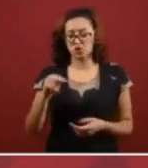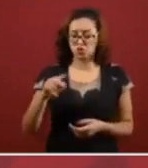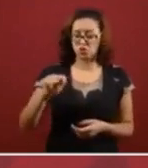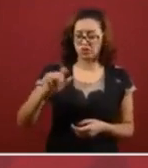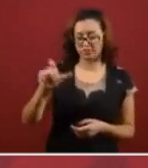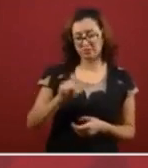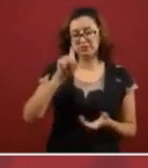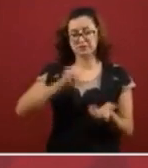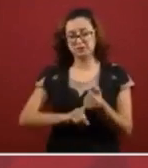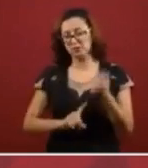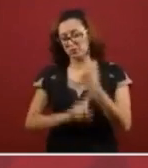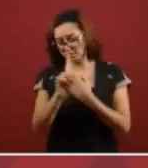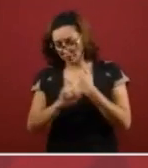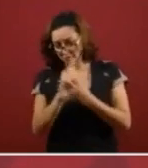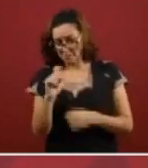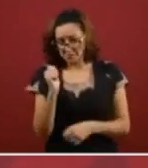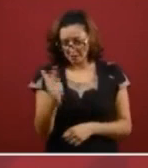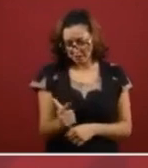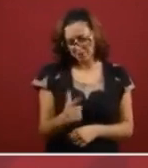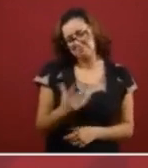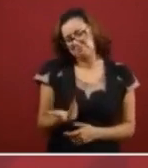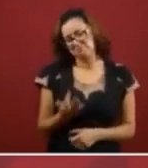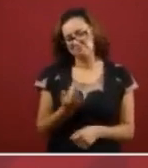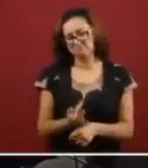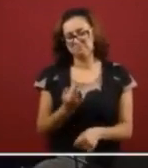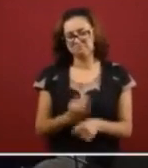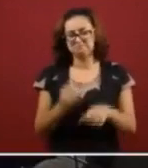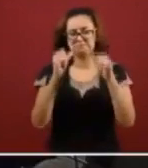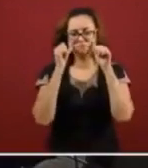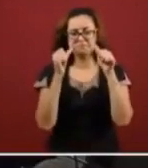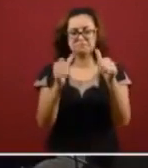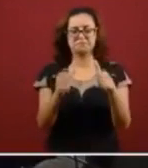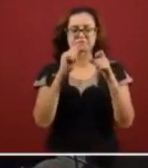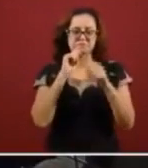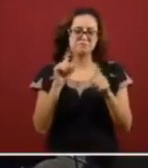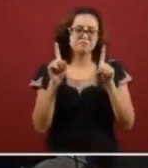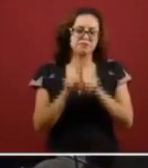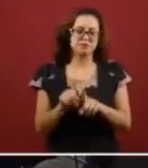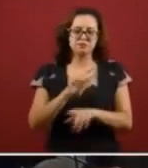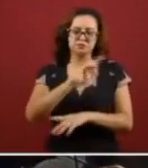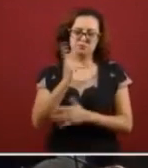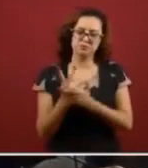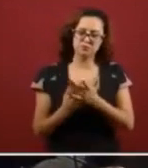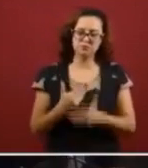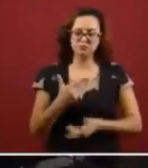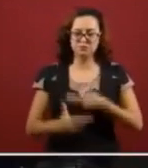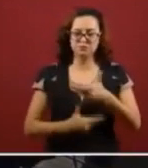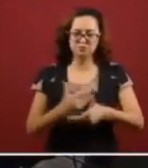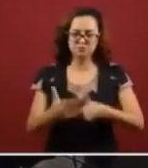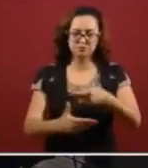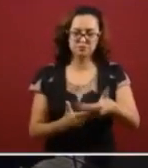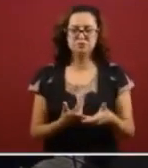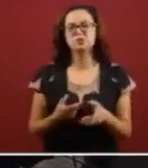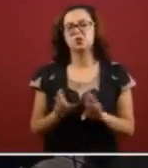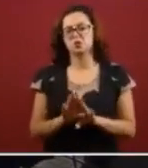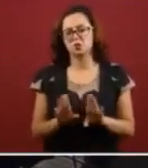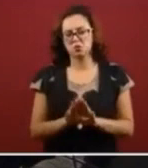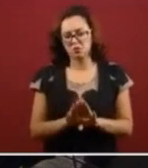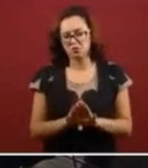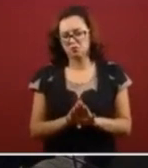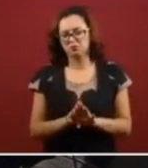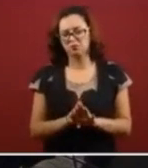would mean attending to Notimex, and to, and that's how we take this